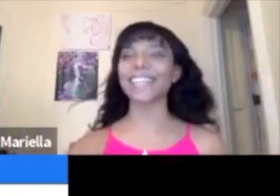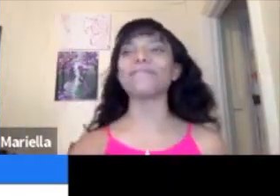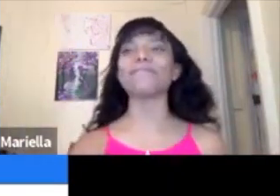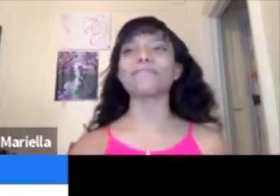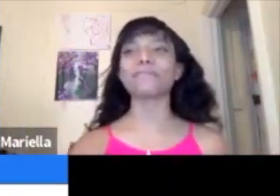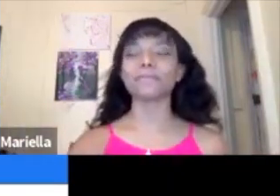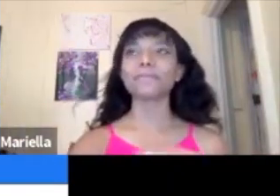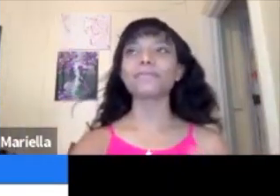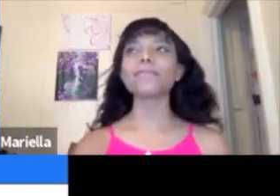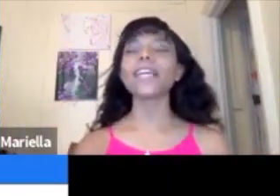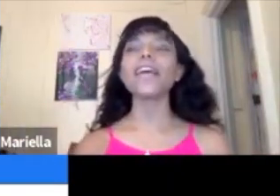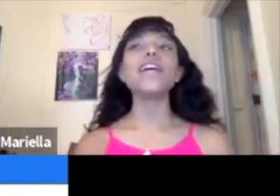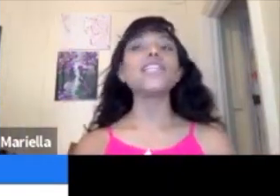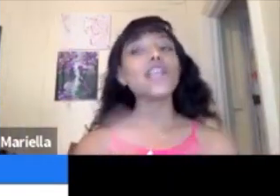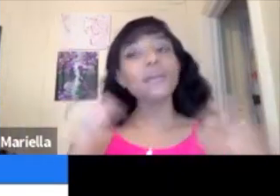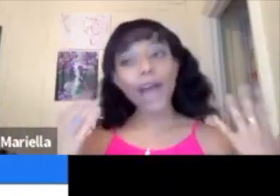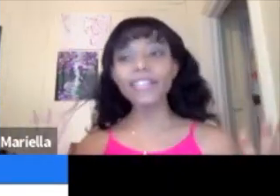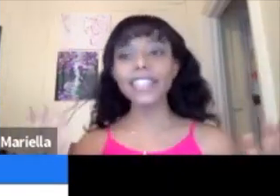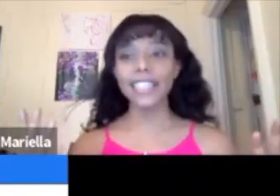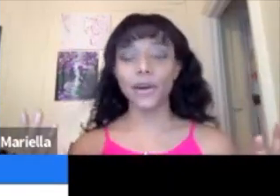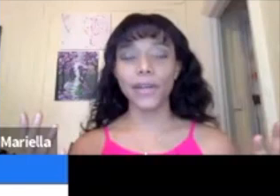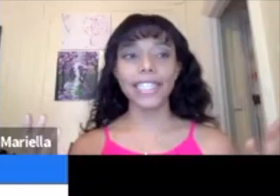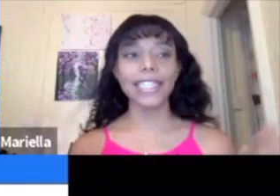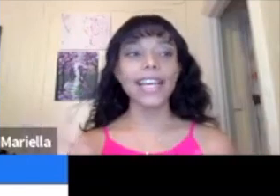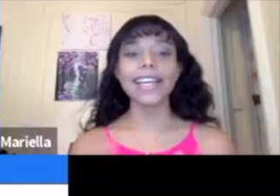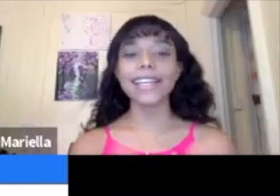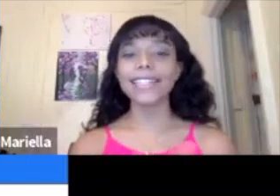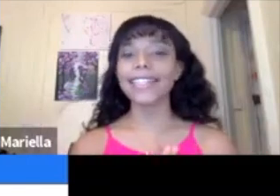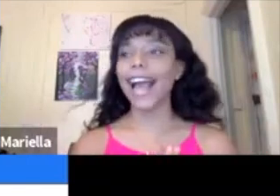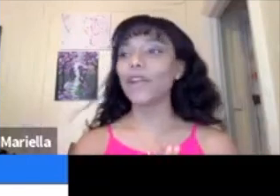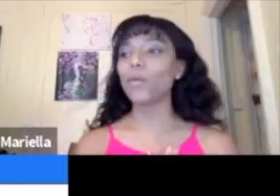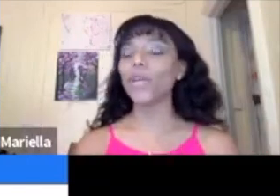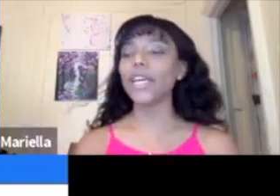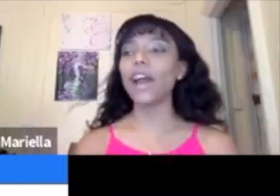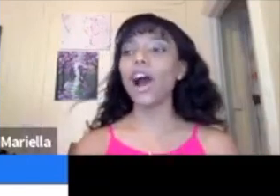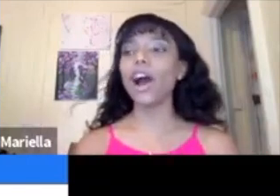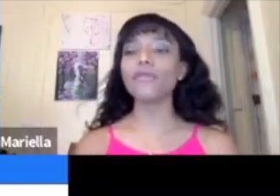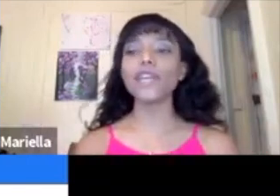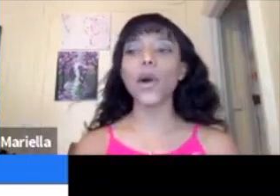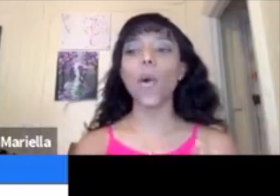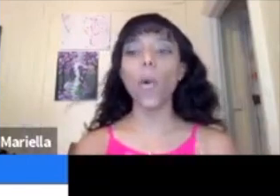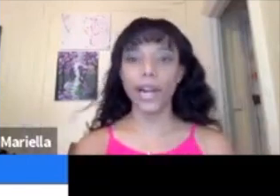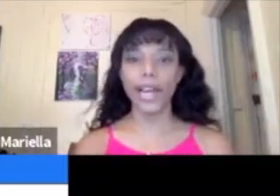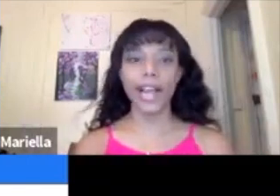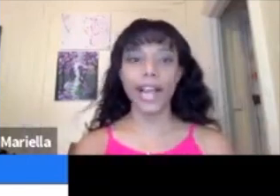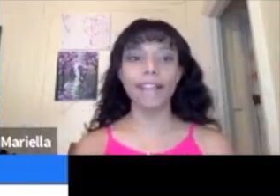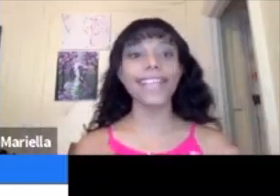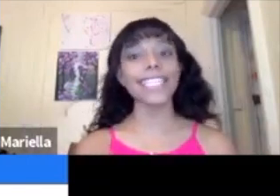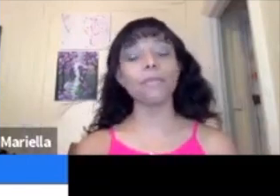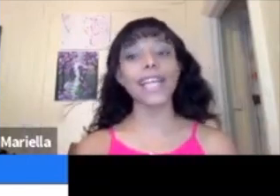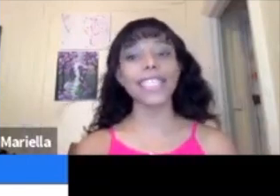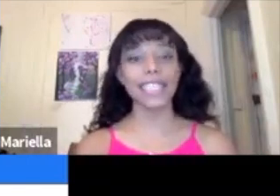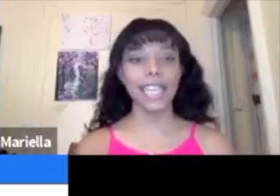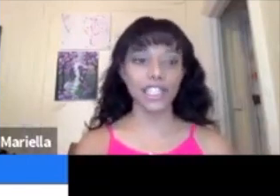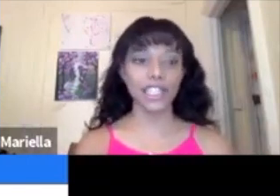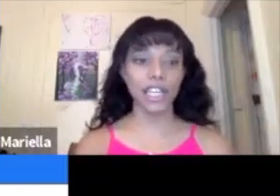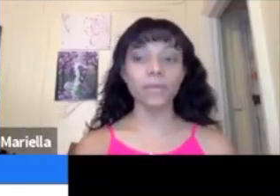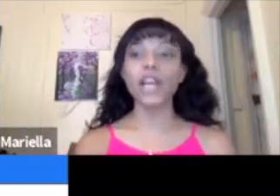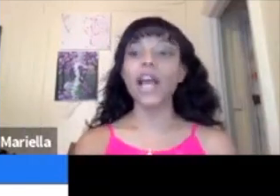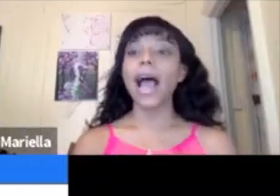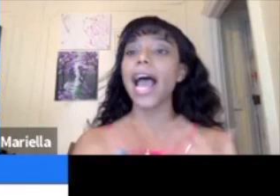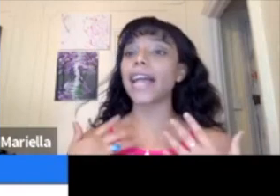conferencing. So the privacy notice is that we are recording this